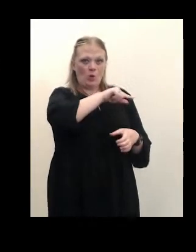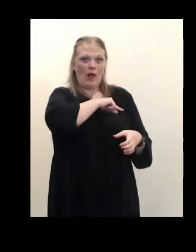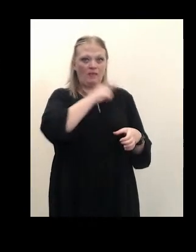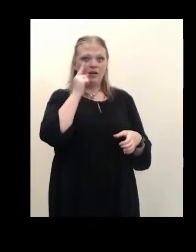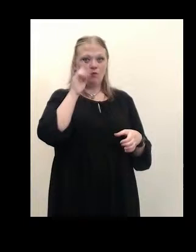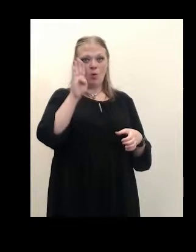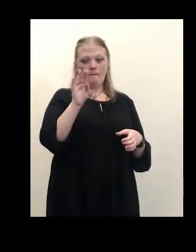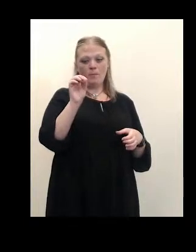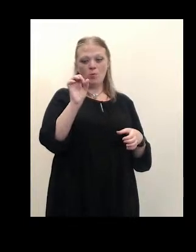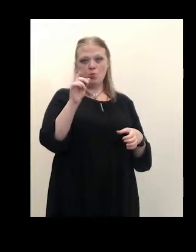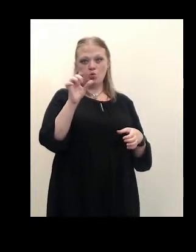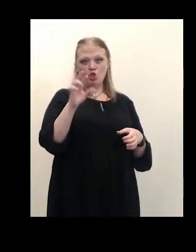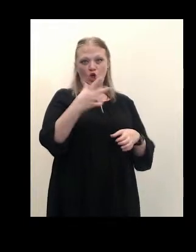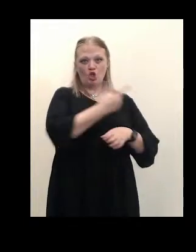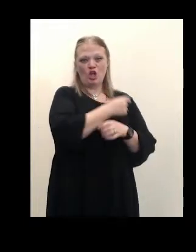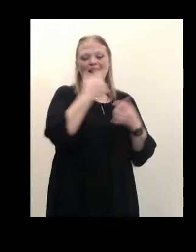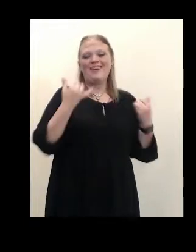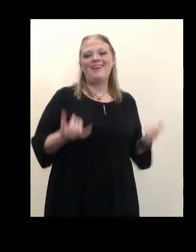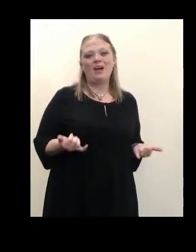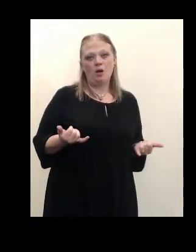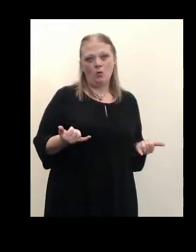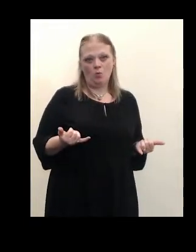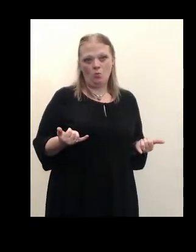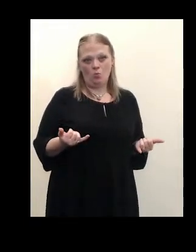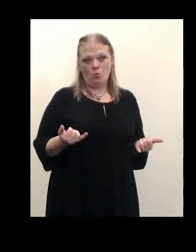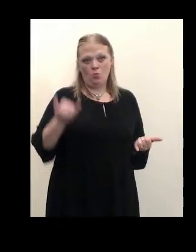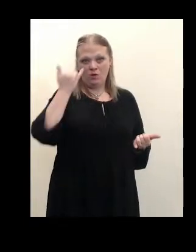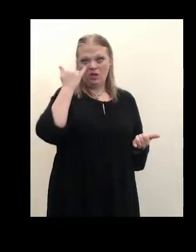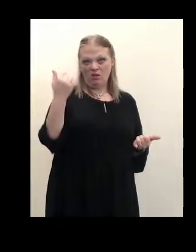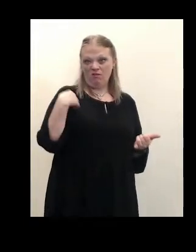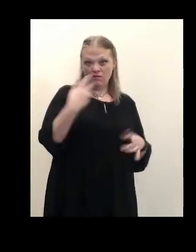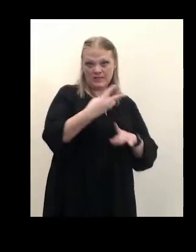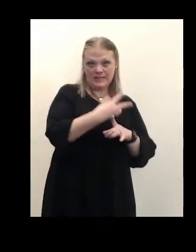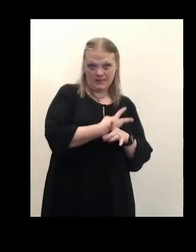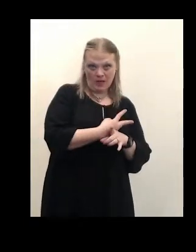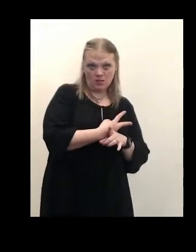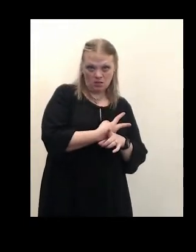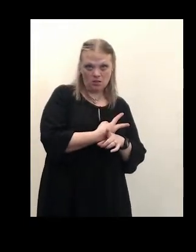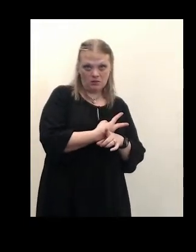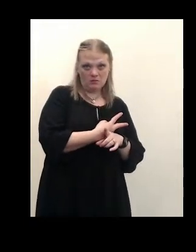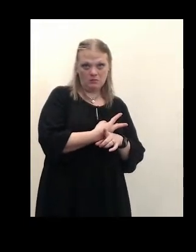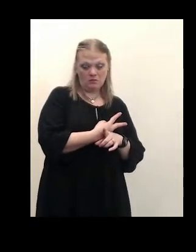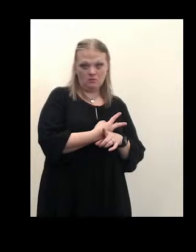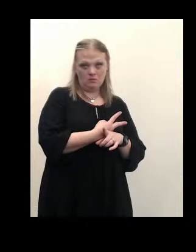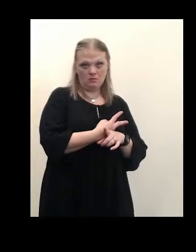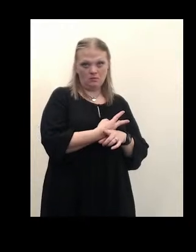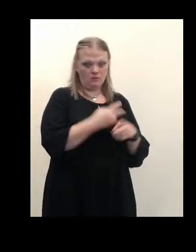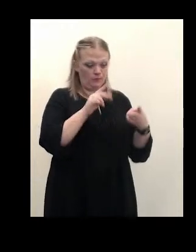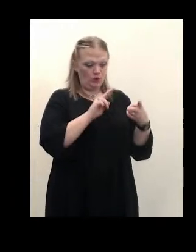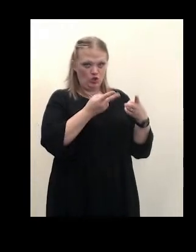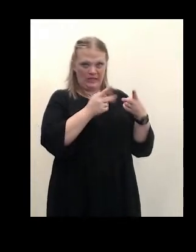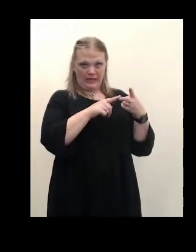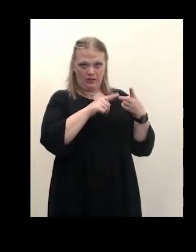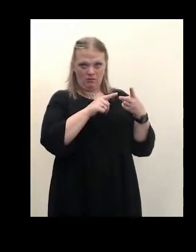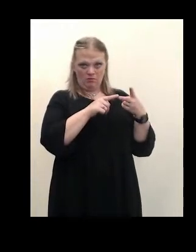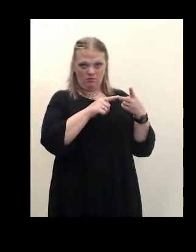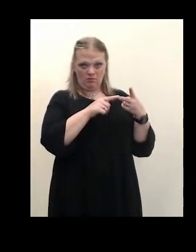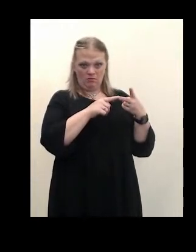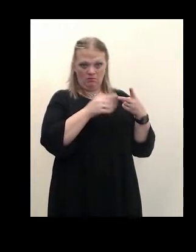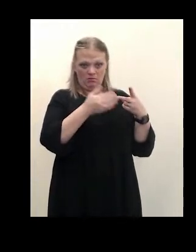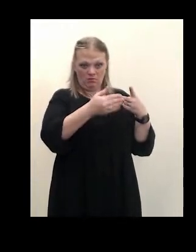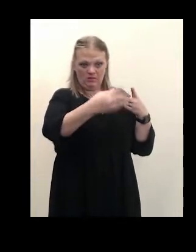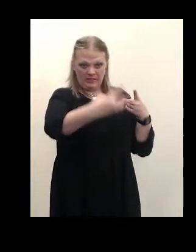now. And if it's been 6 months with regards to the Moderna or Pfizer, you should get a booster